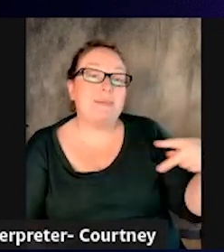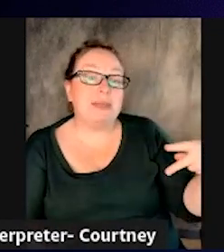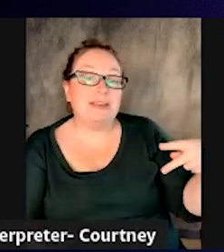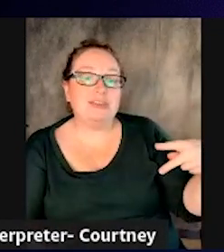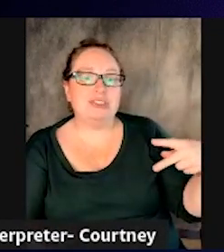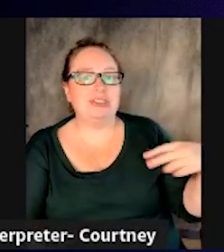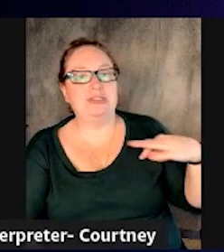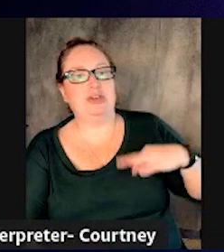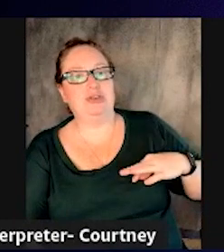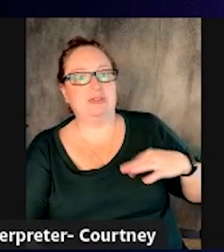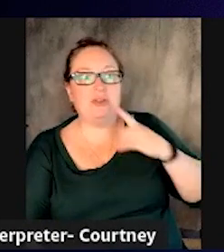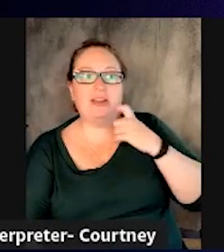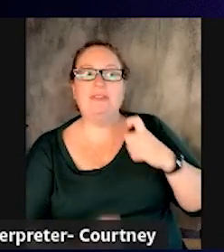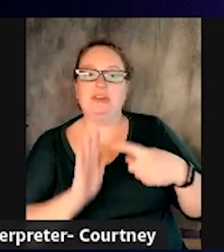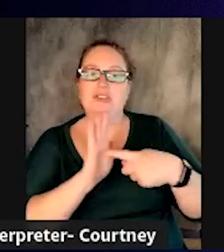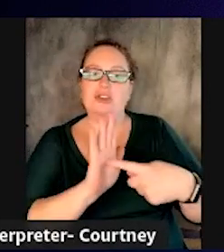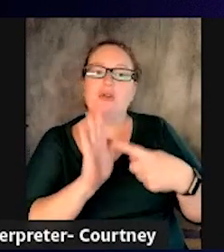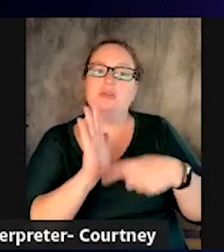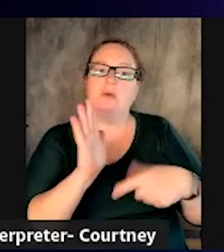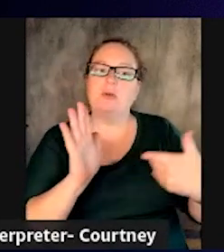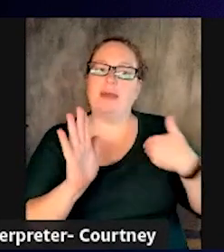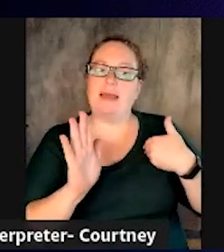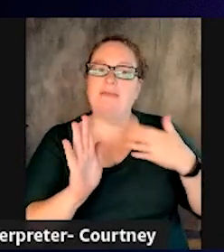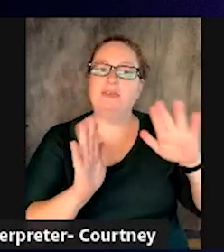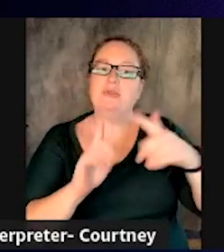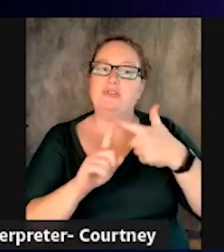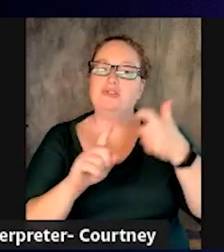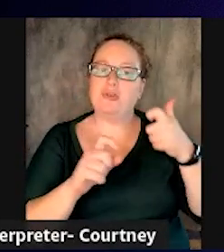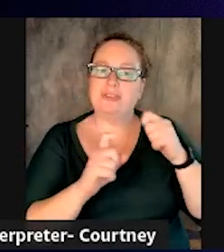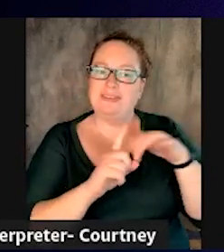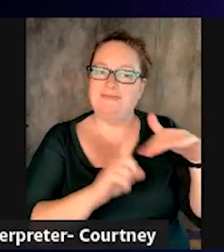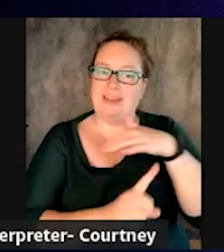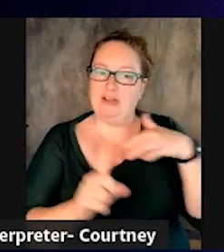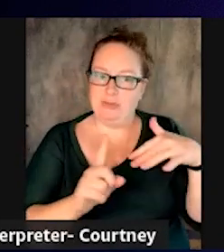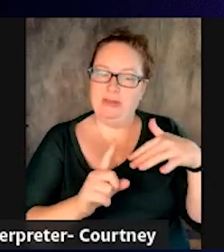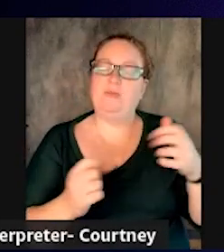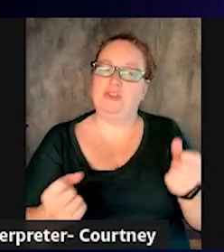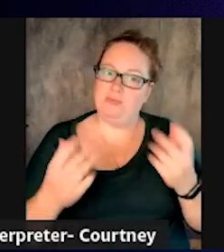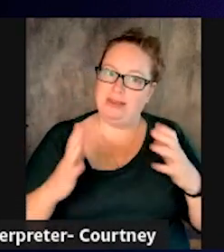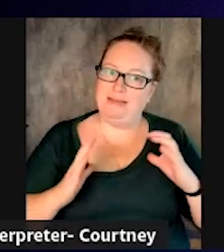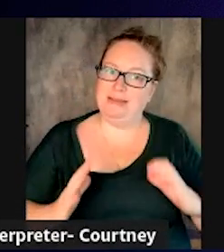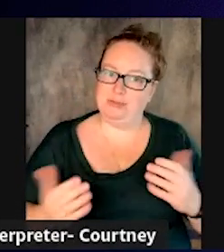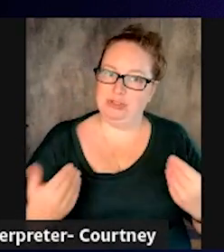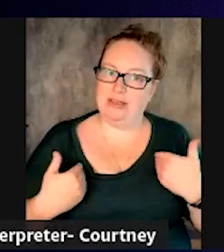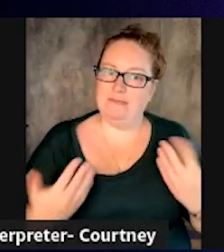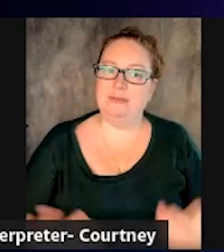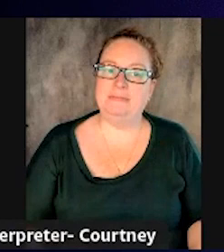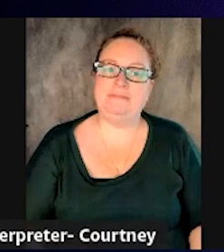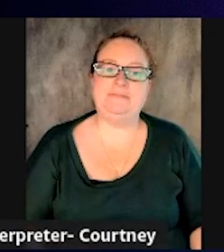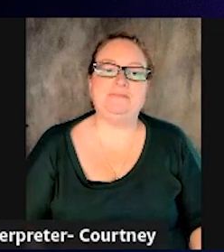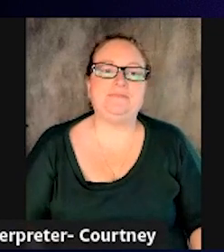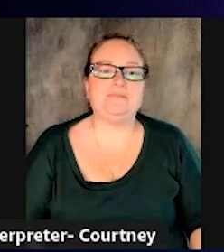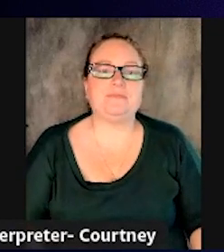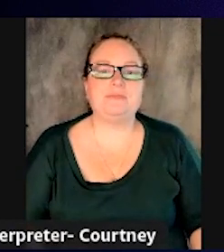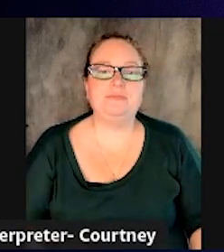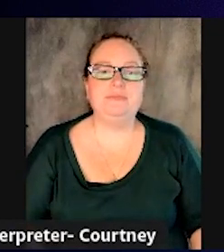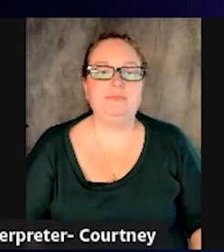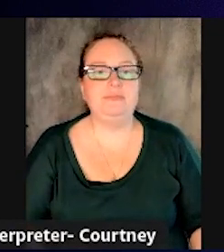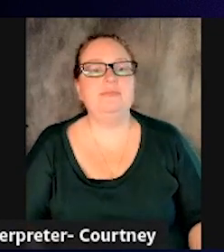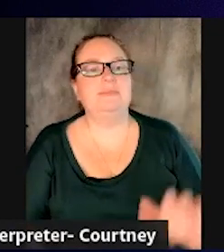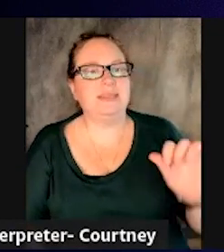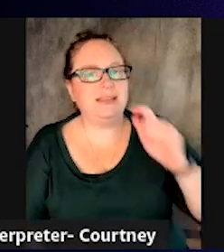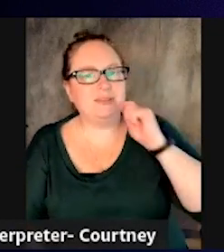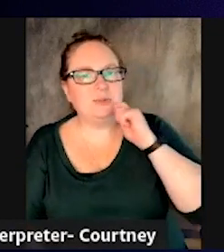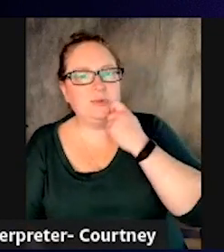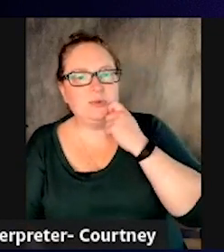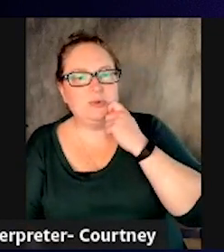this reflects what you have in your source environment, which a lot of our customers do have applications. That's super cool. So